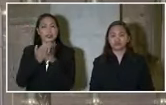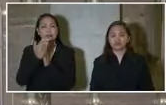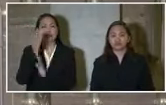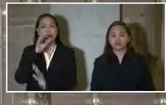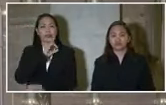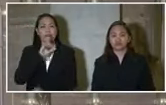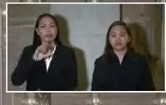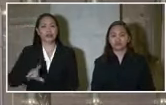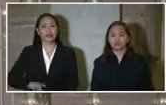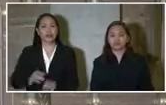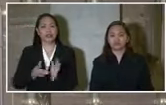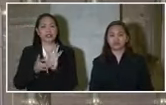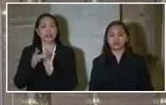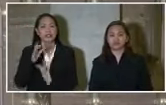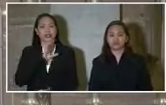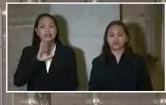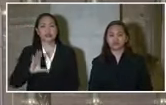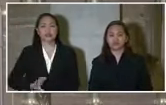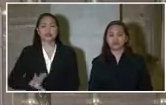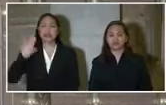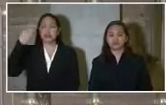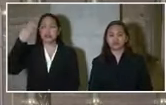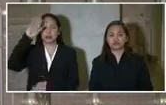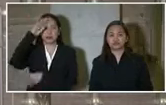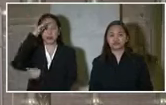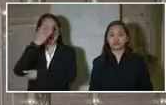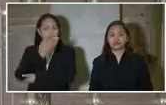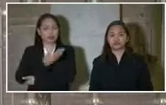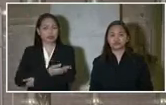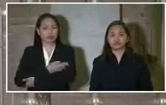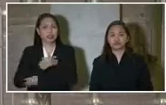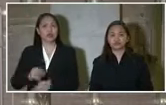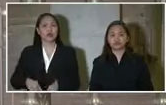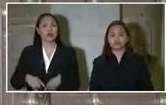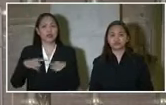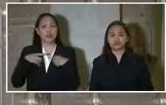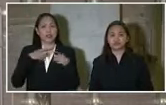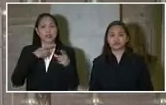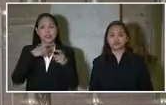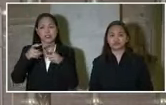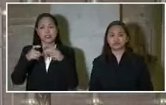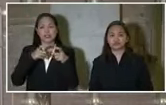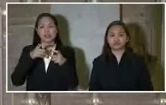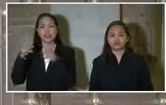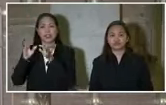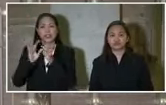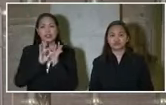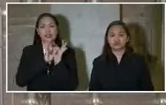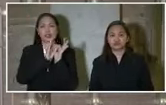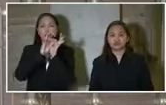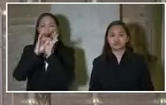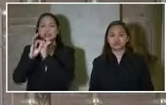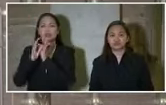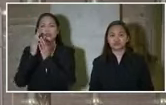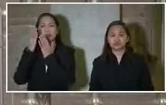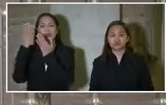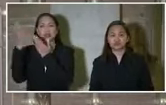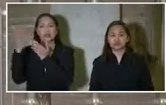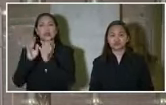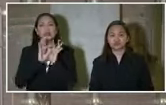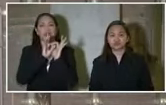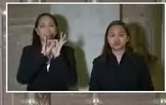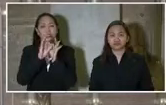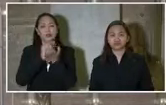Through our Lord Jesus Christ, your Son, who lives and reigns with you in the unity of